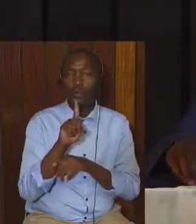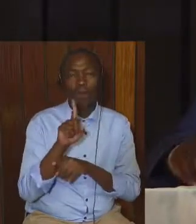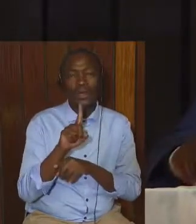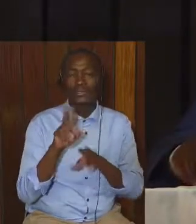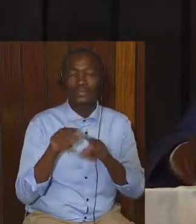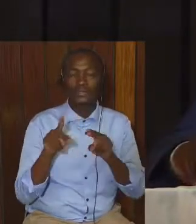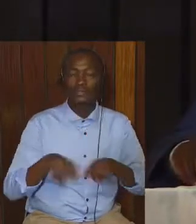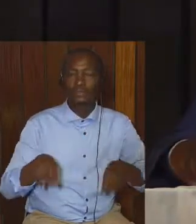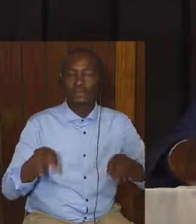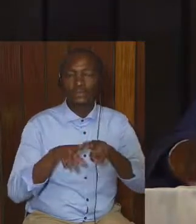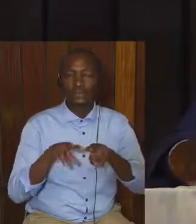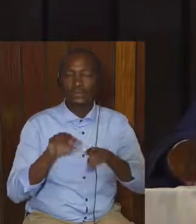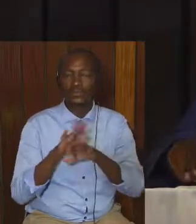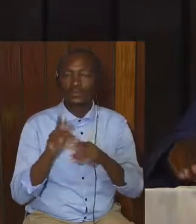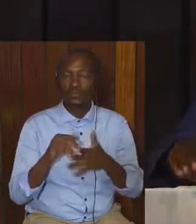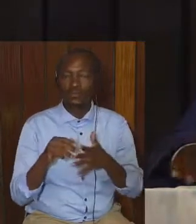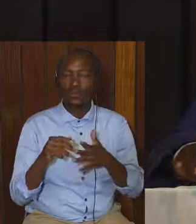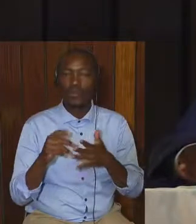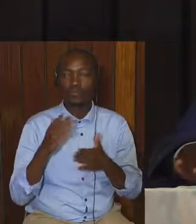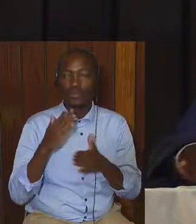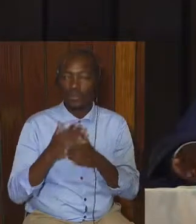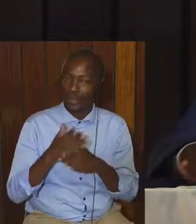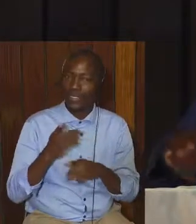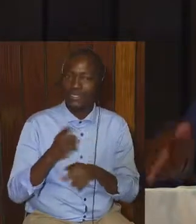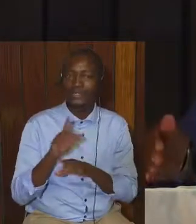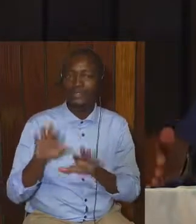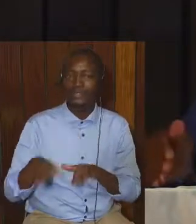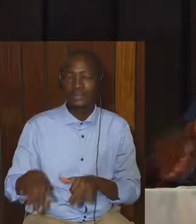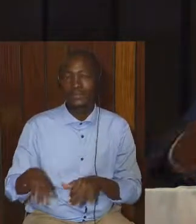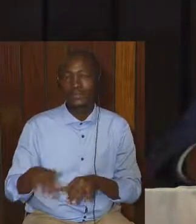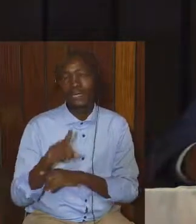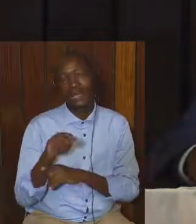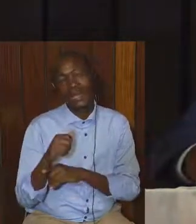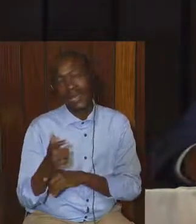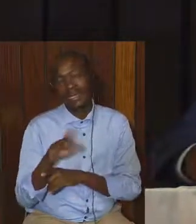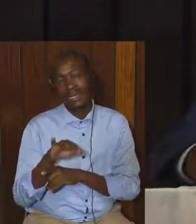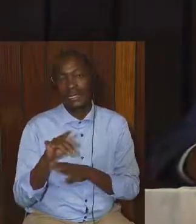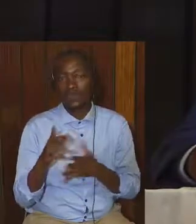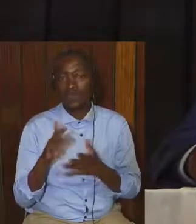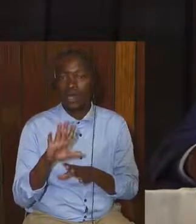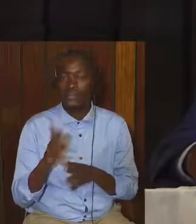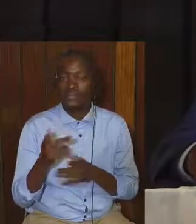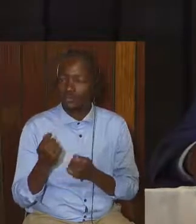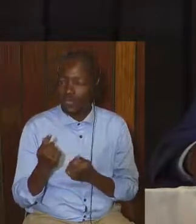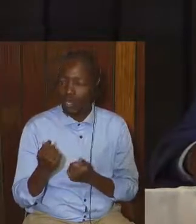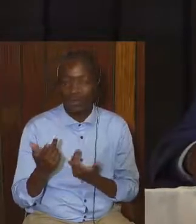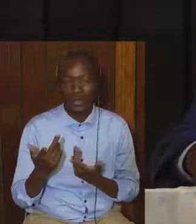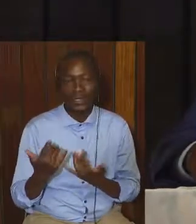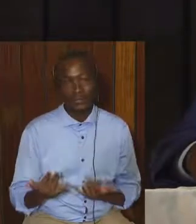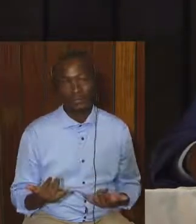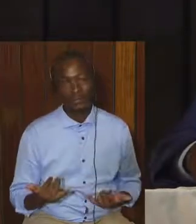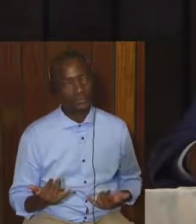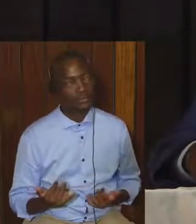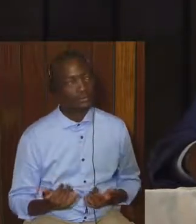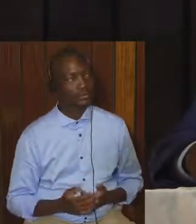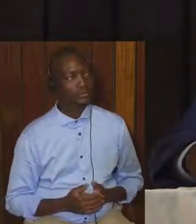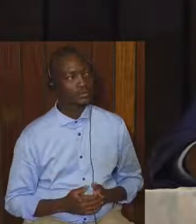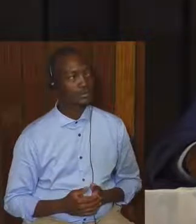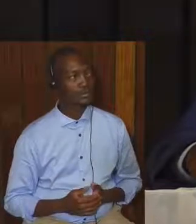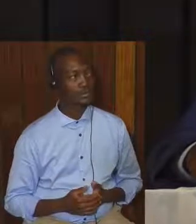of the outstanding work that is left other than what we are owing them now?